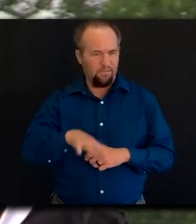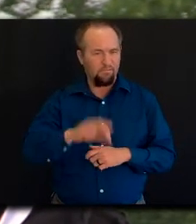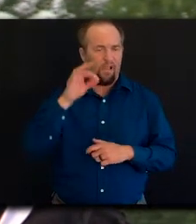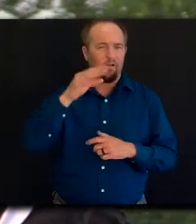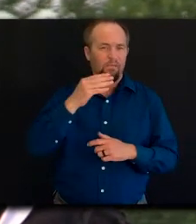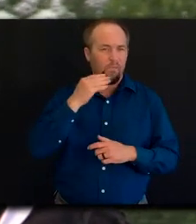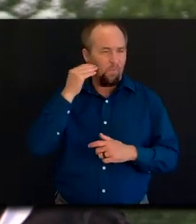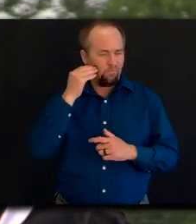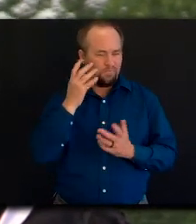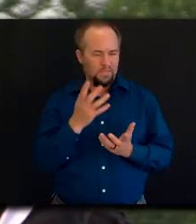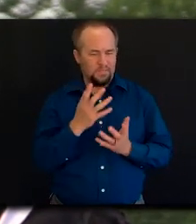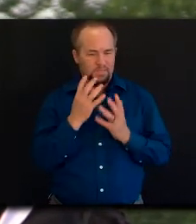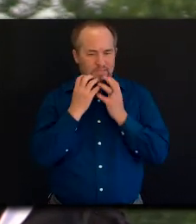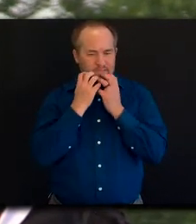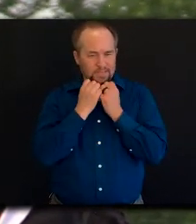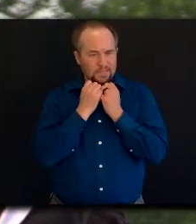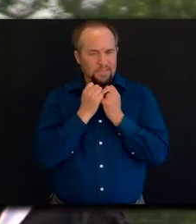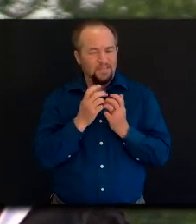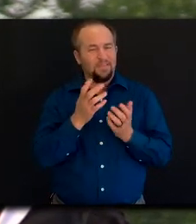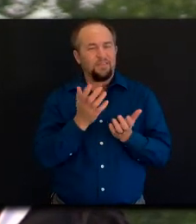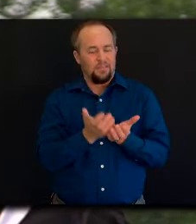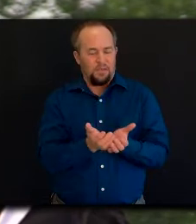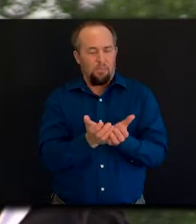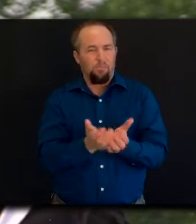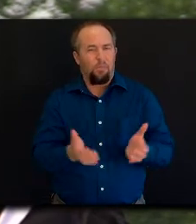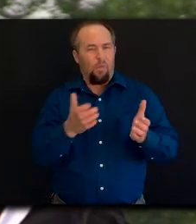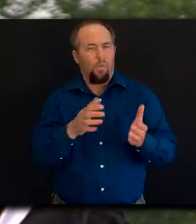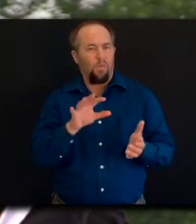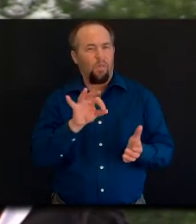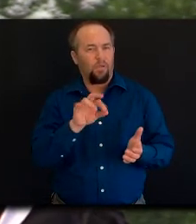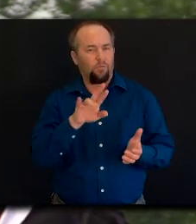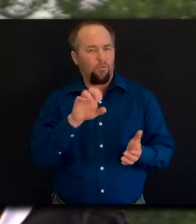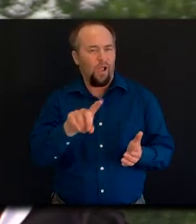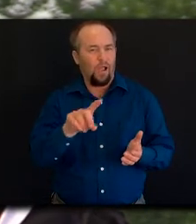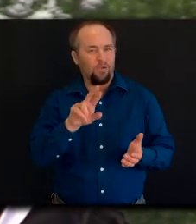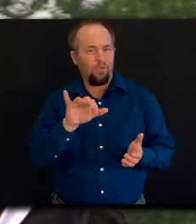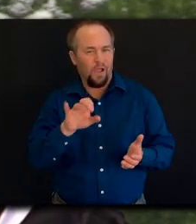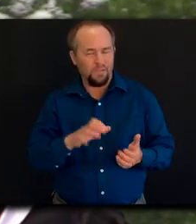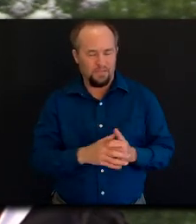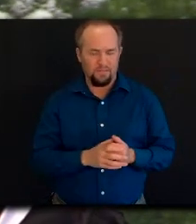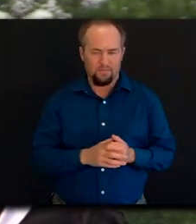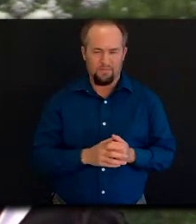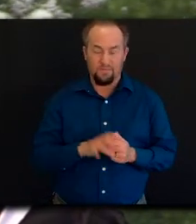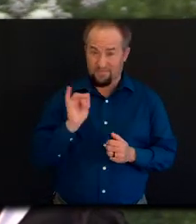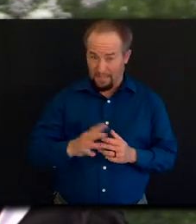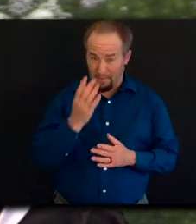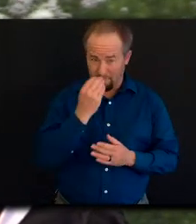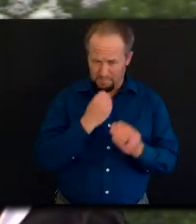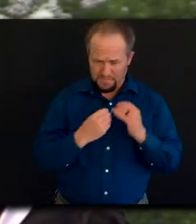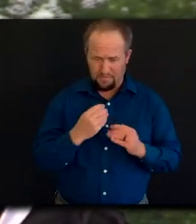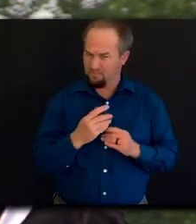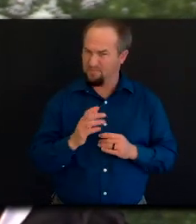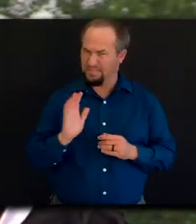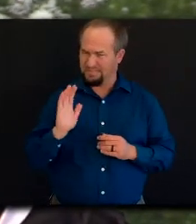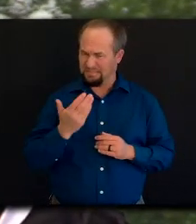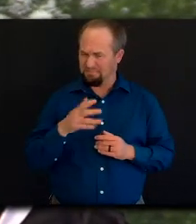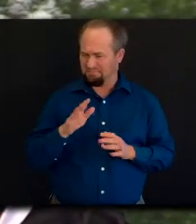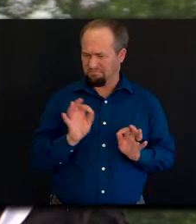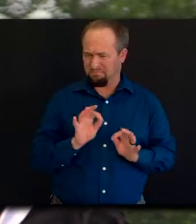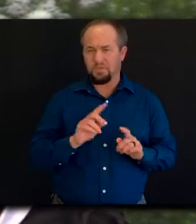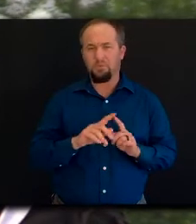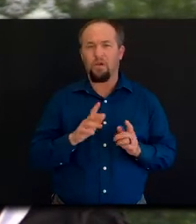of fried rice. The seemingly insignificant meal was the catalyst that encouraged this woman to